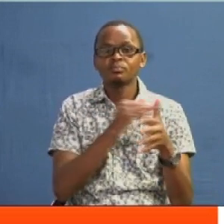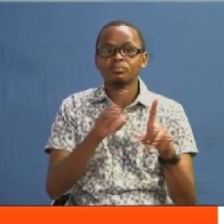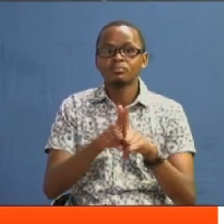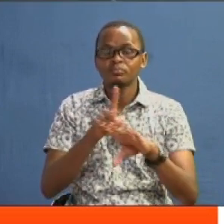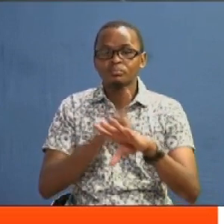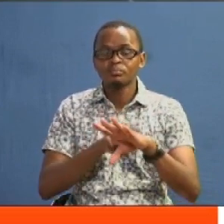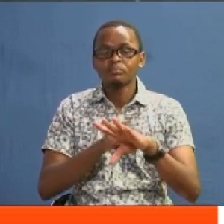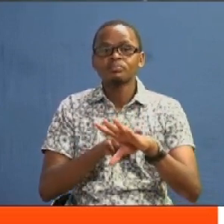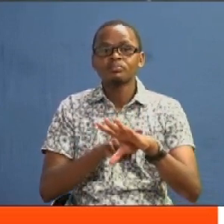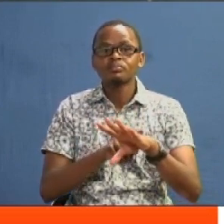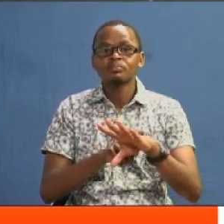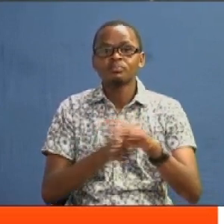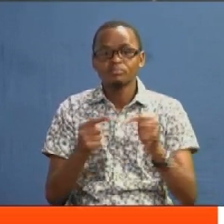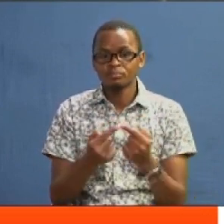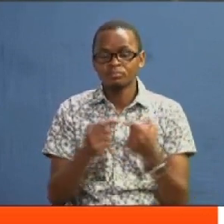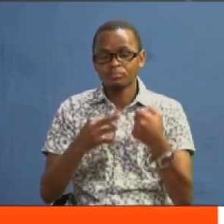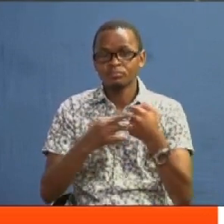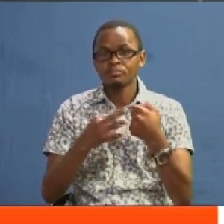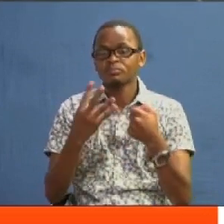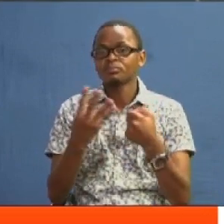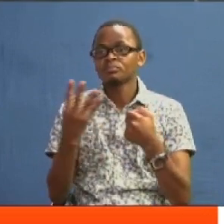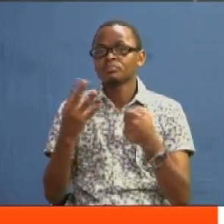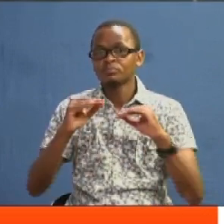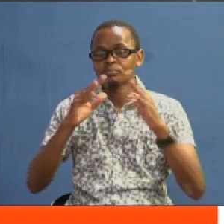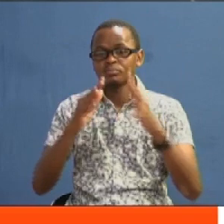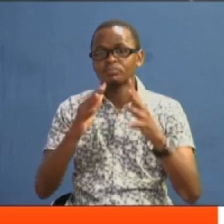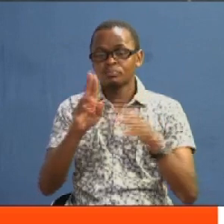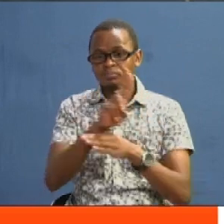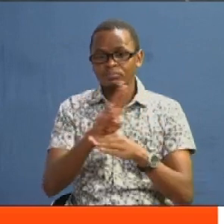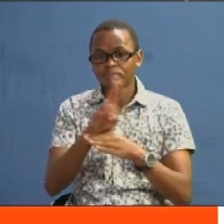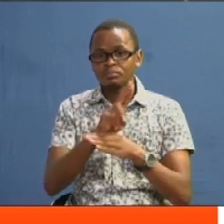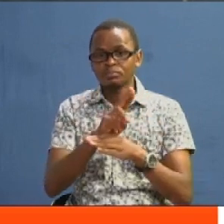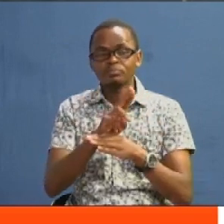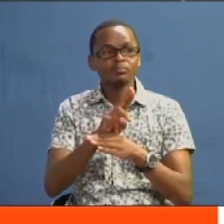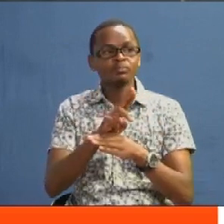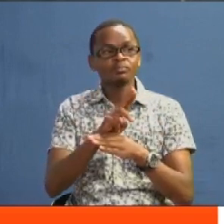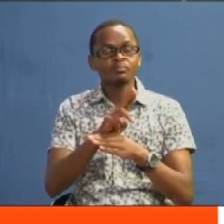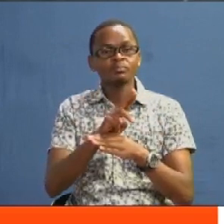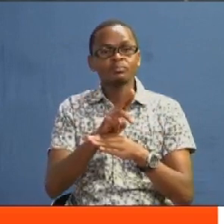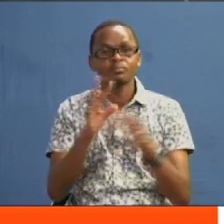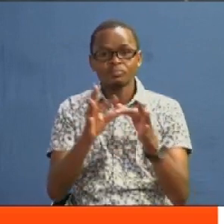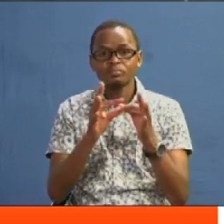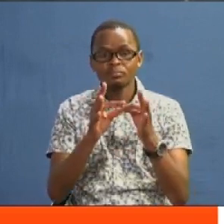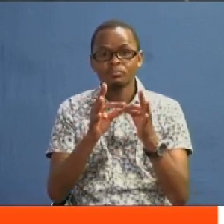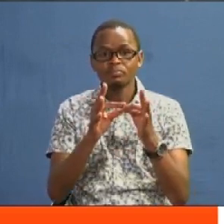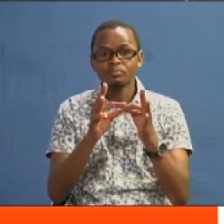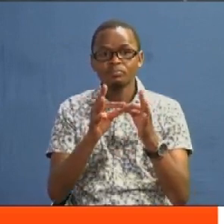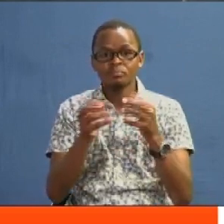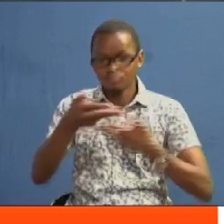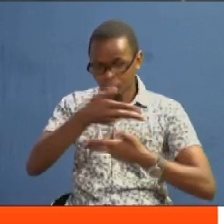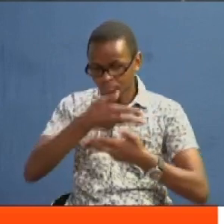opportunity. Contrary to 844, teachers are using methods of constructivist, collaborative,